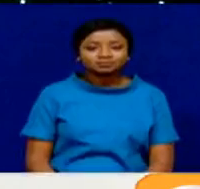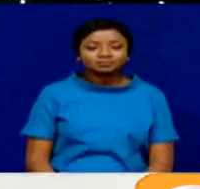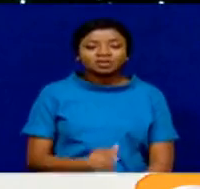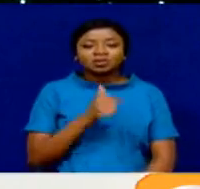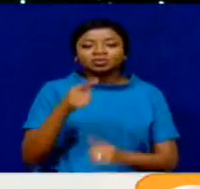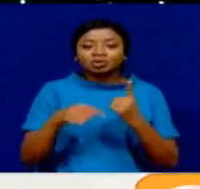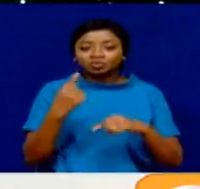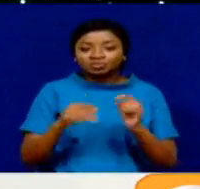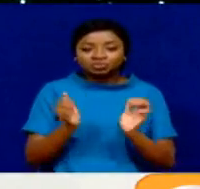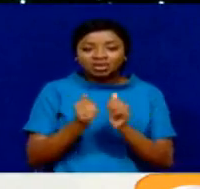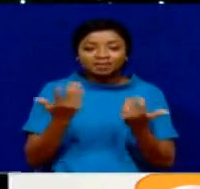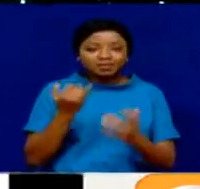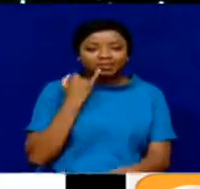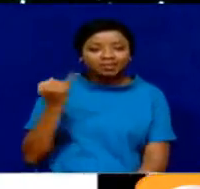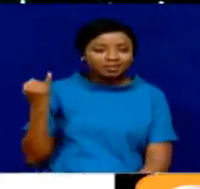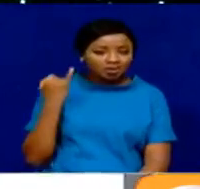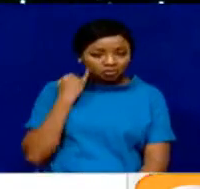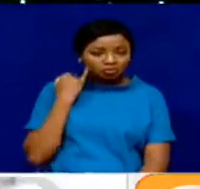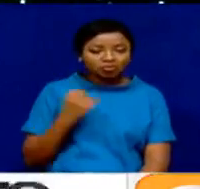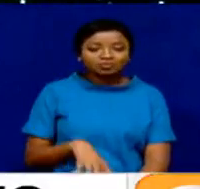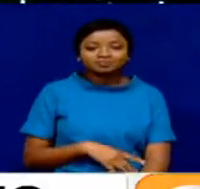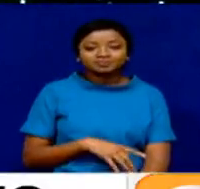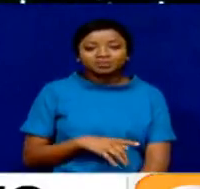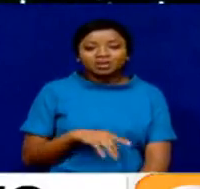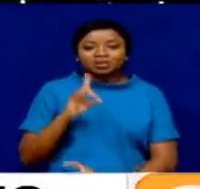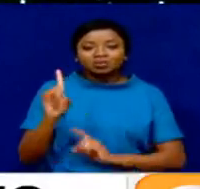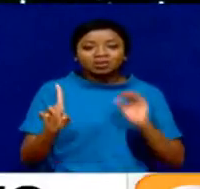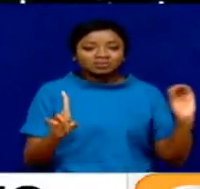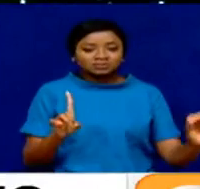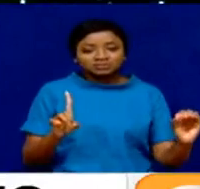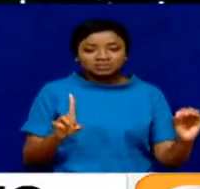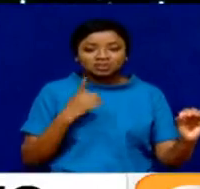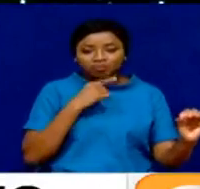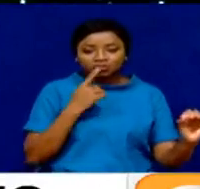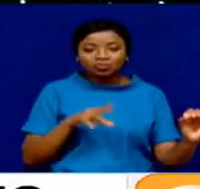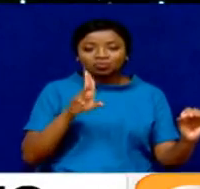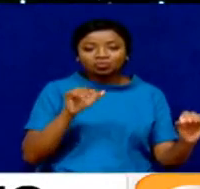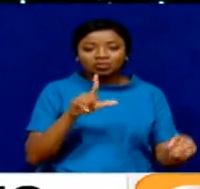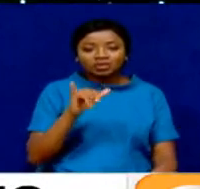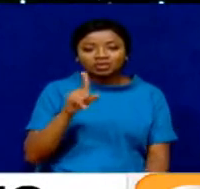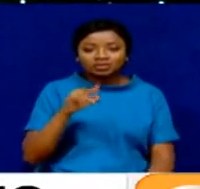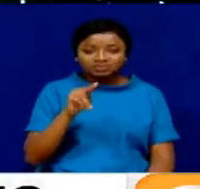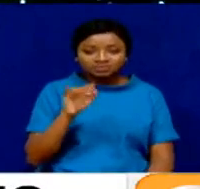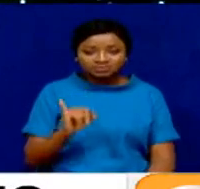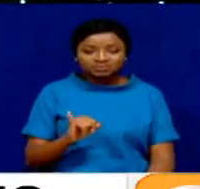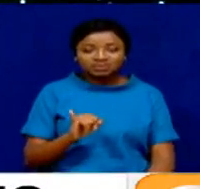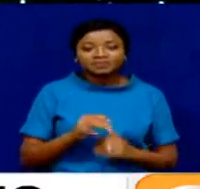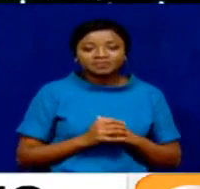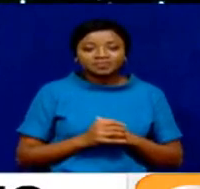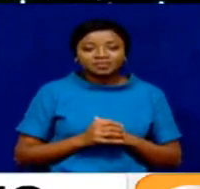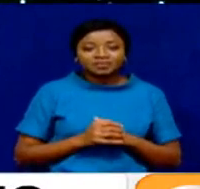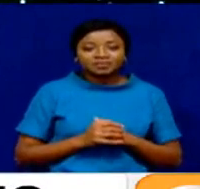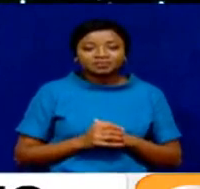In another match played at the ASK Nakuru Showground, Wazito FC are back to losing ways after going